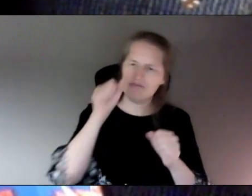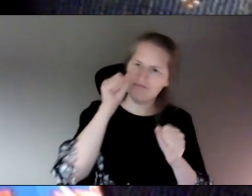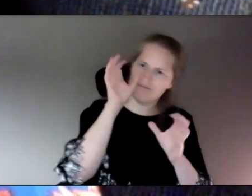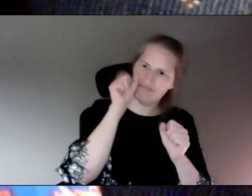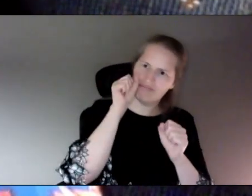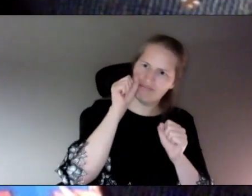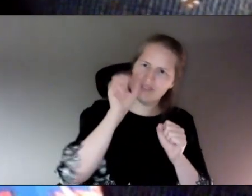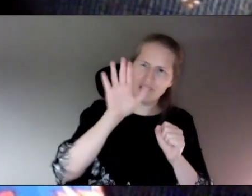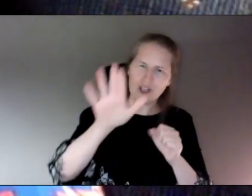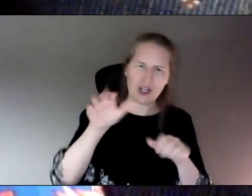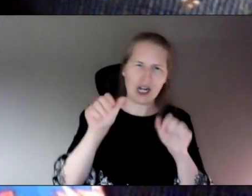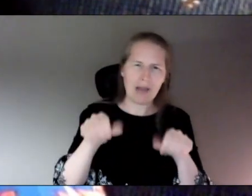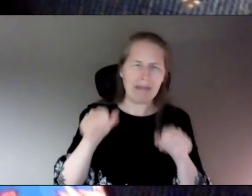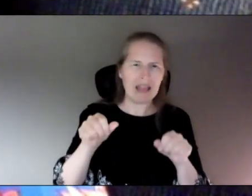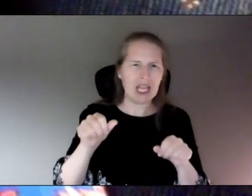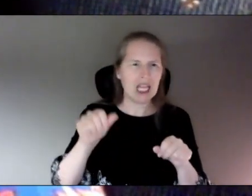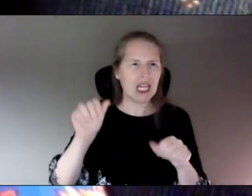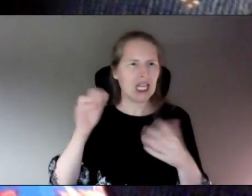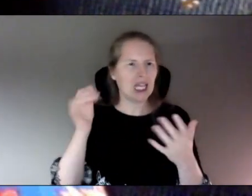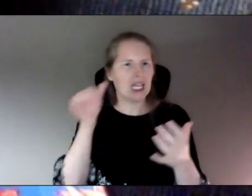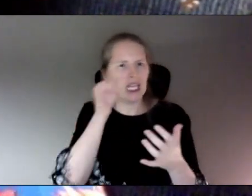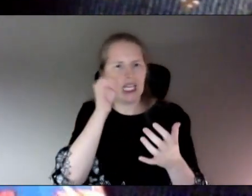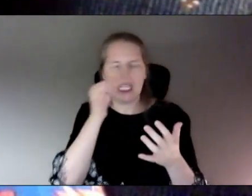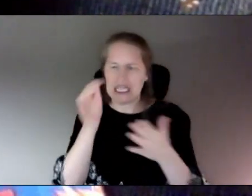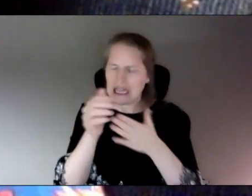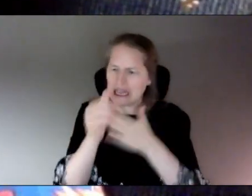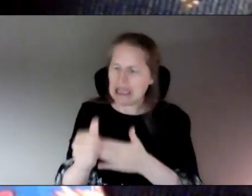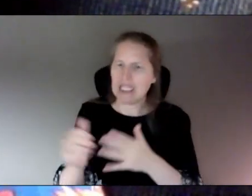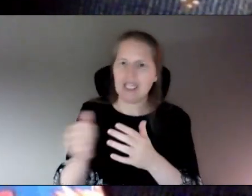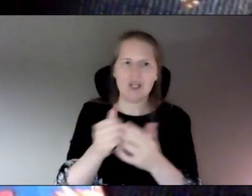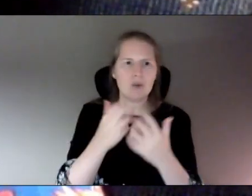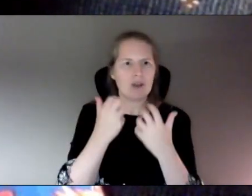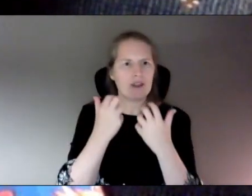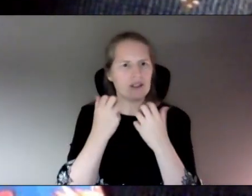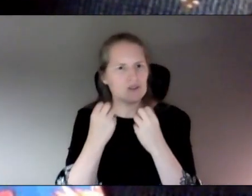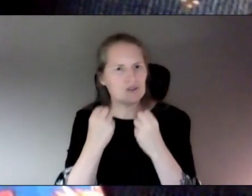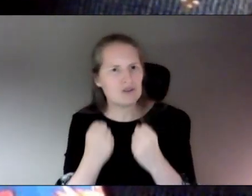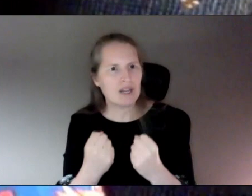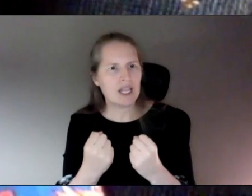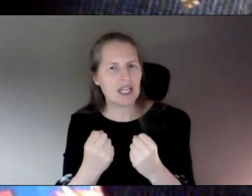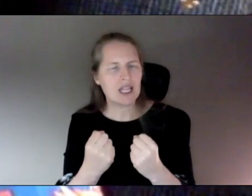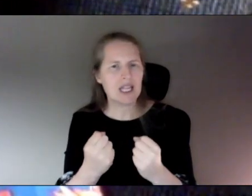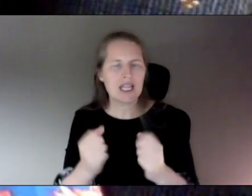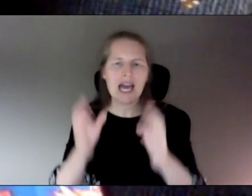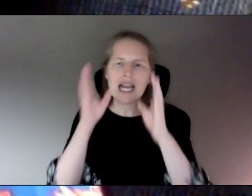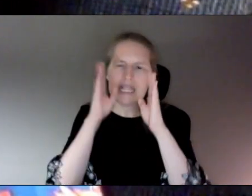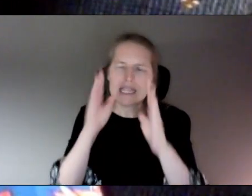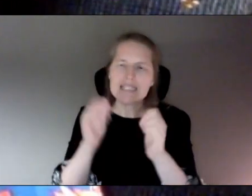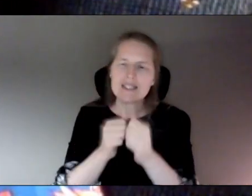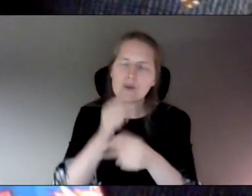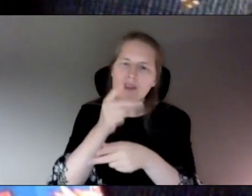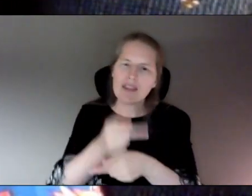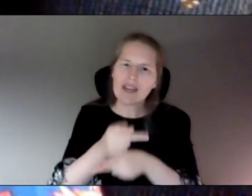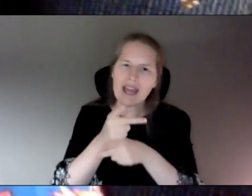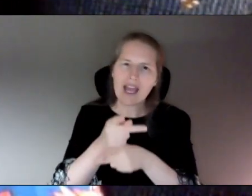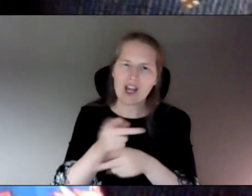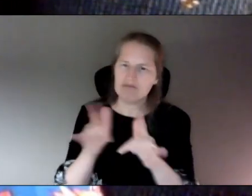her supernatural ability to lead with strength and listen with care in the same